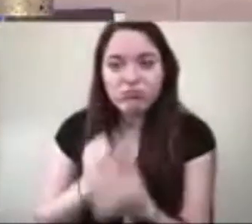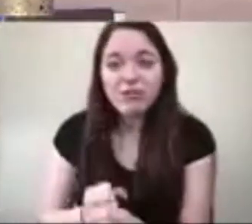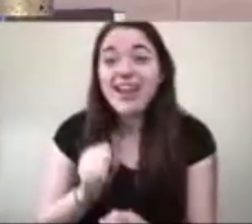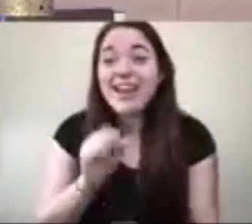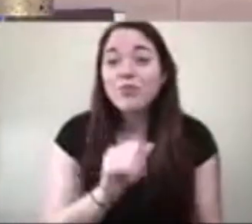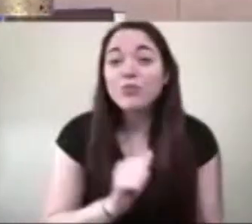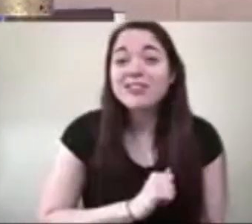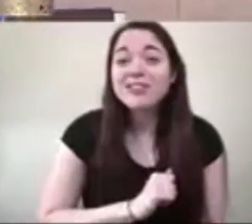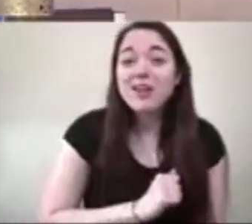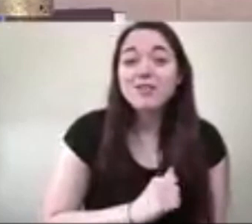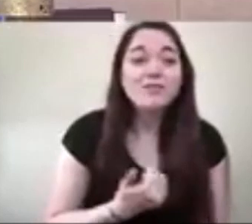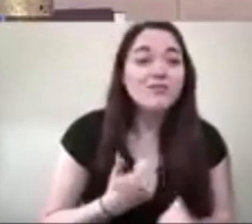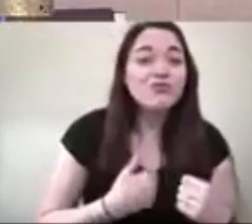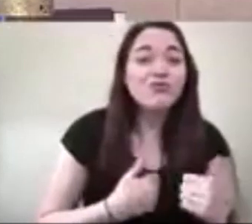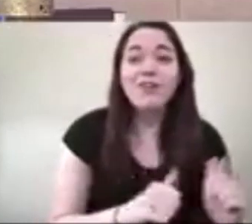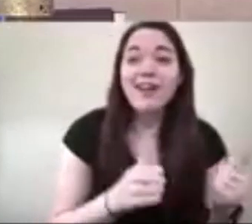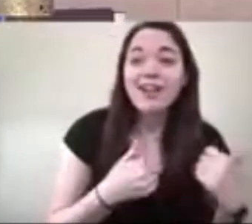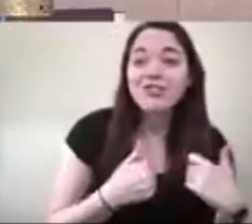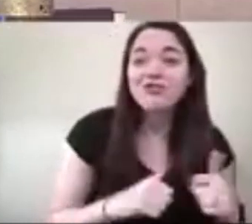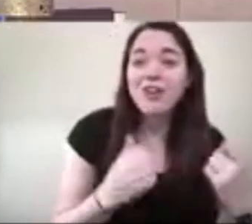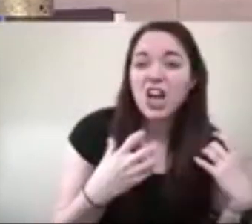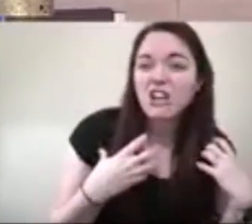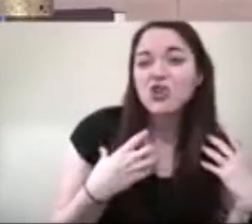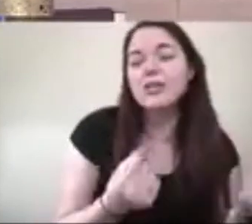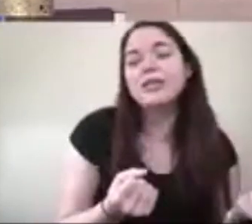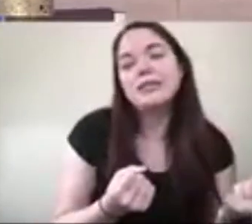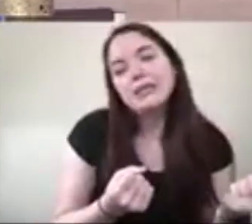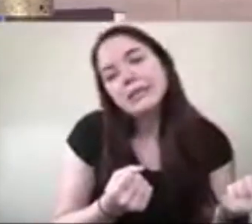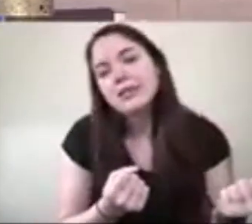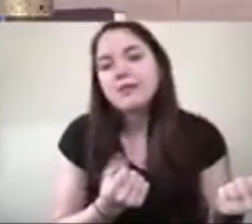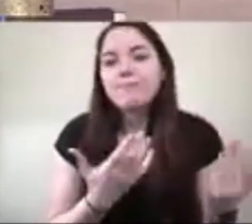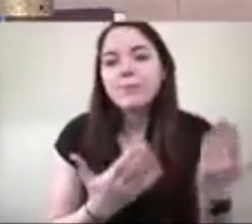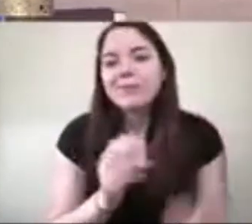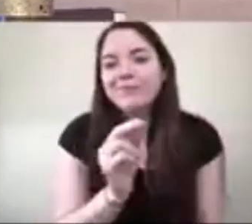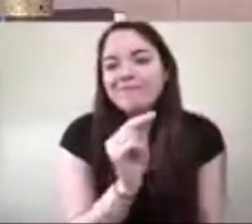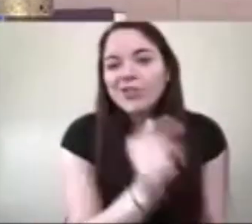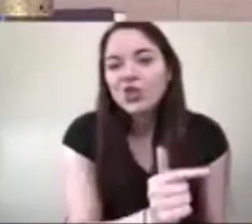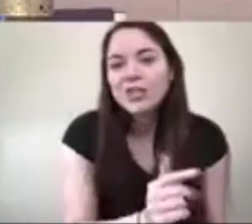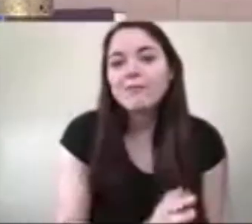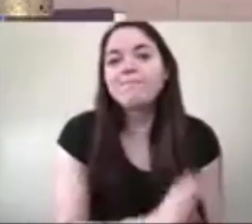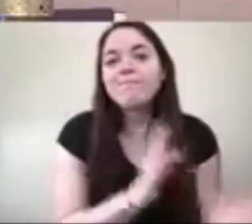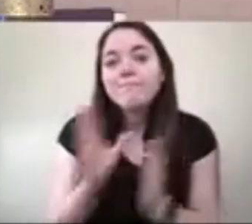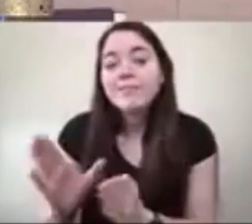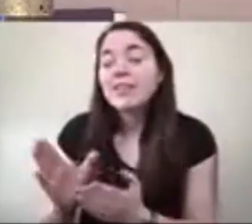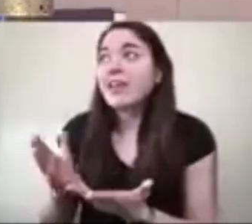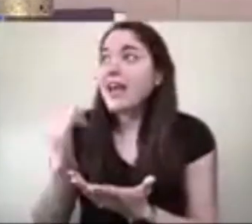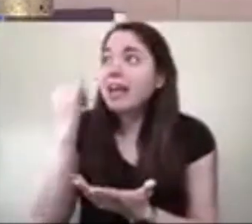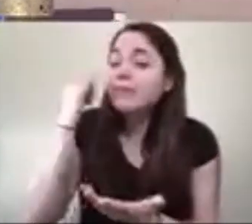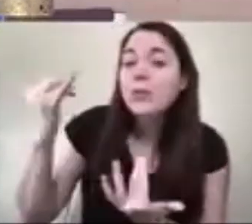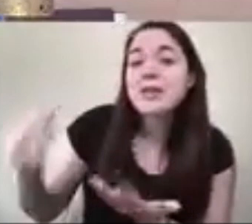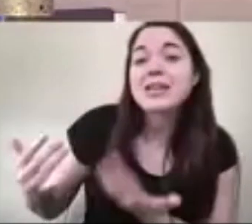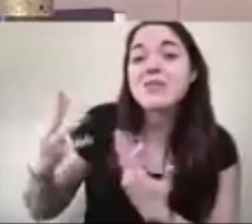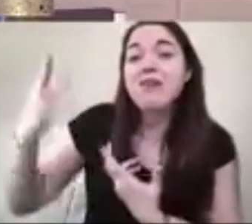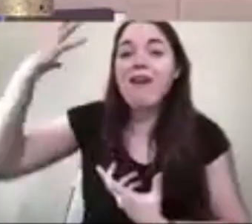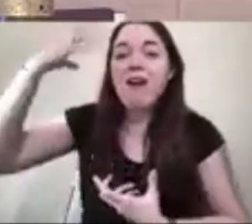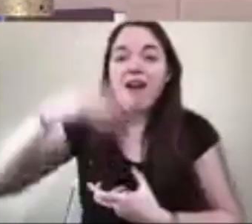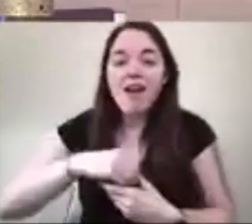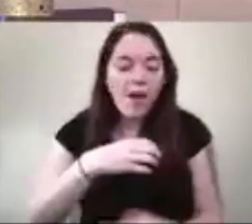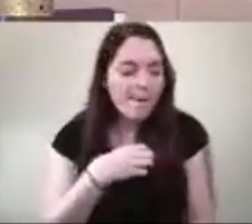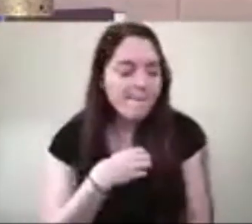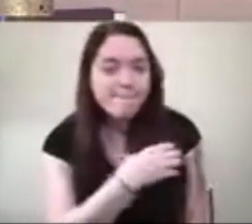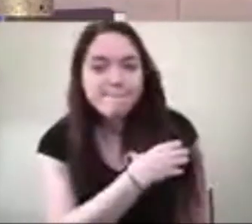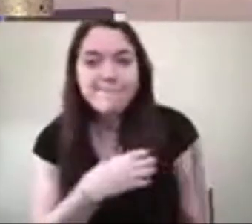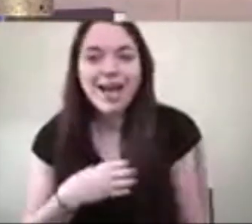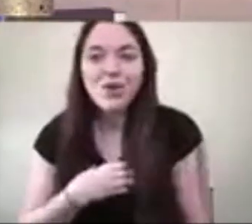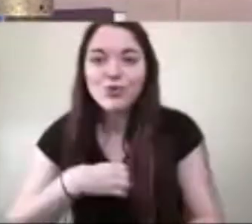probably cause damage. There's a call here to allow ourselves individually and as a congregation